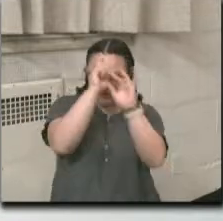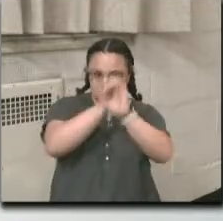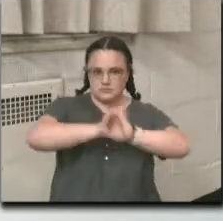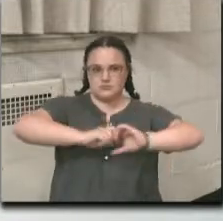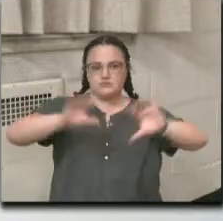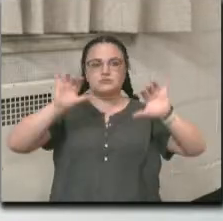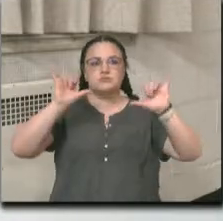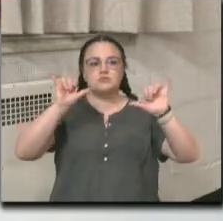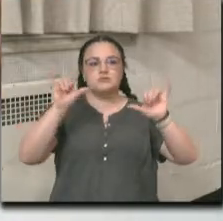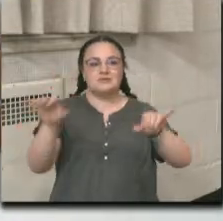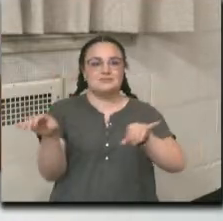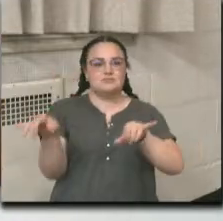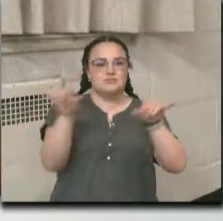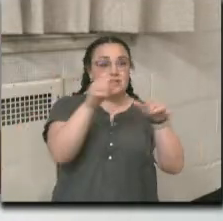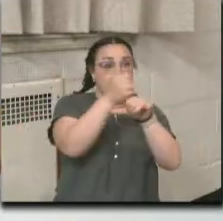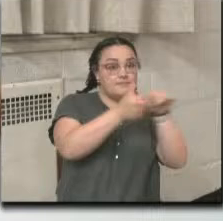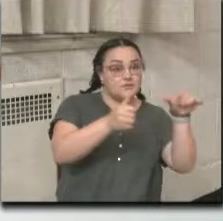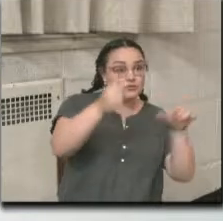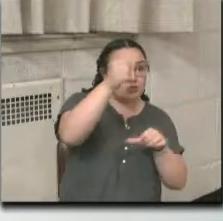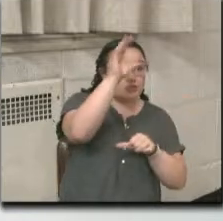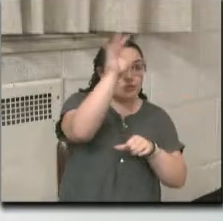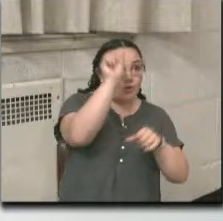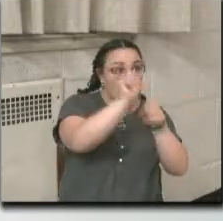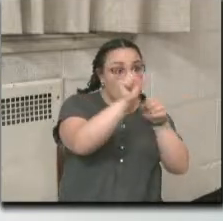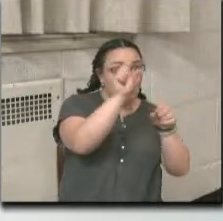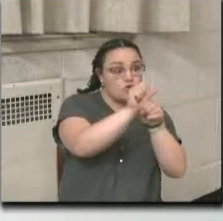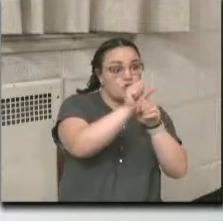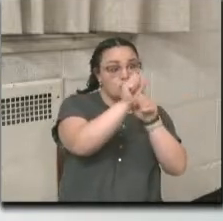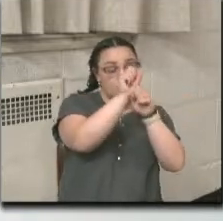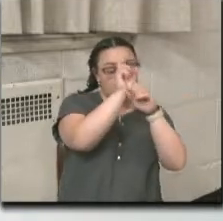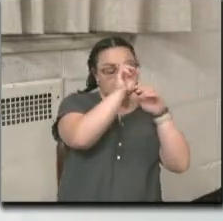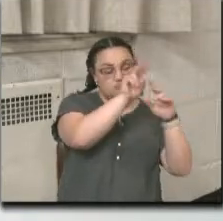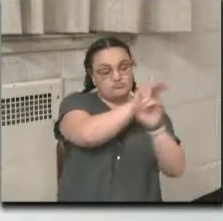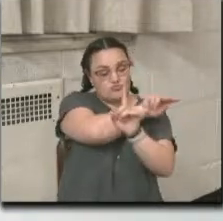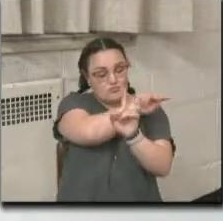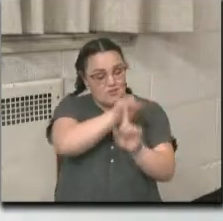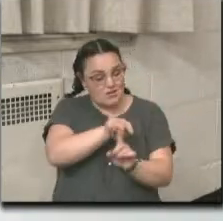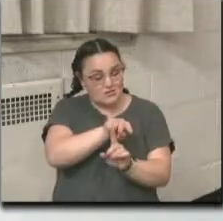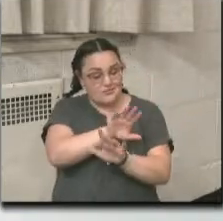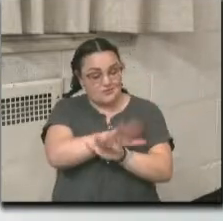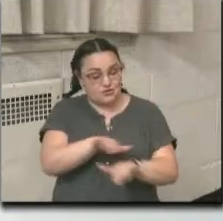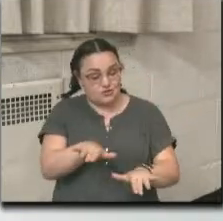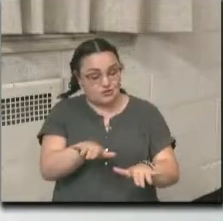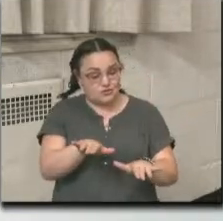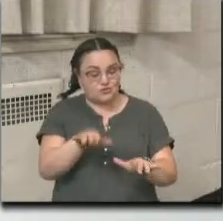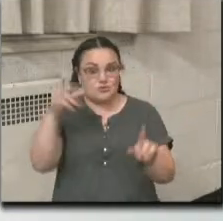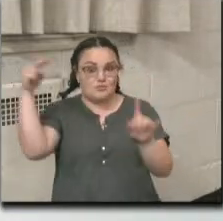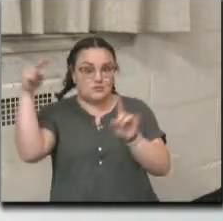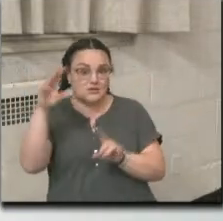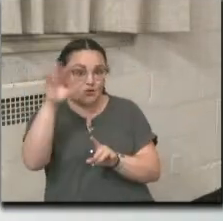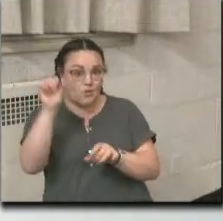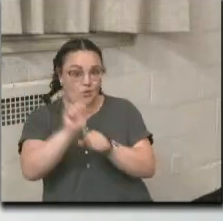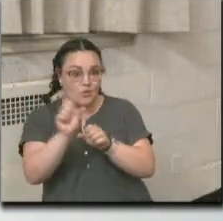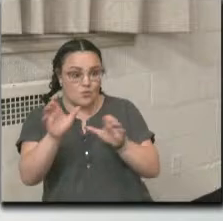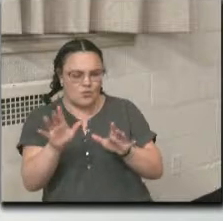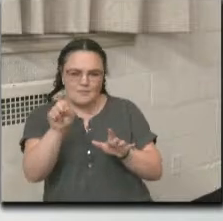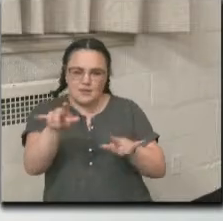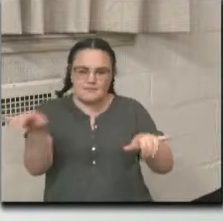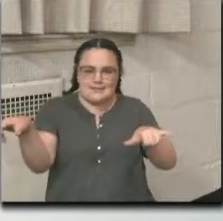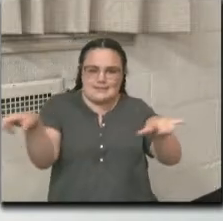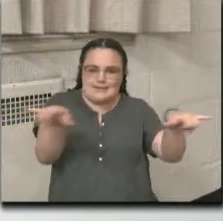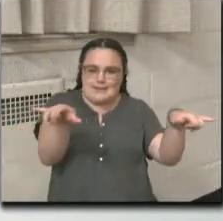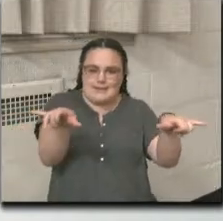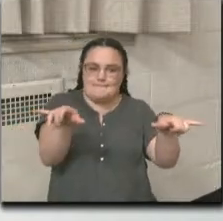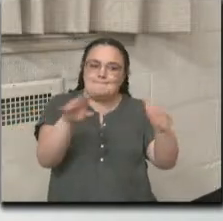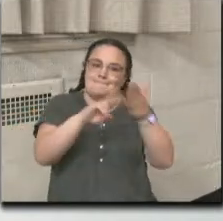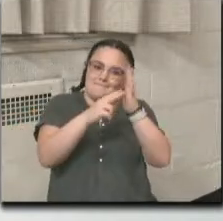the administration and our colleagues saw us today, we are on the path for success.